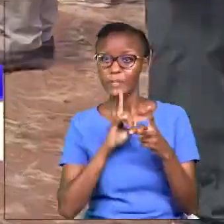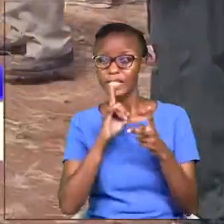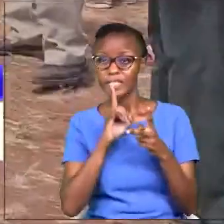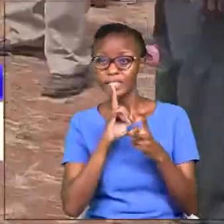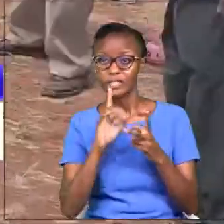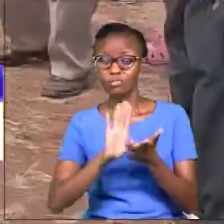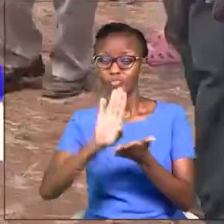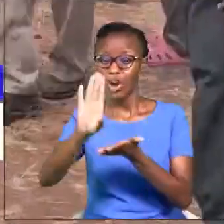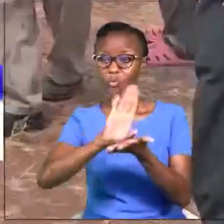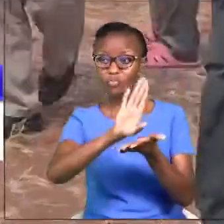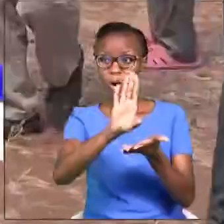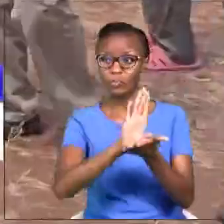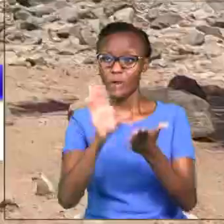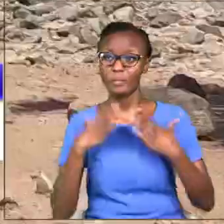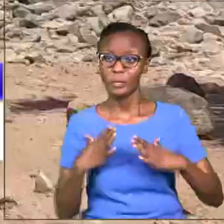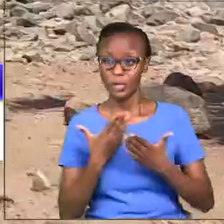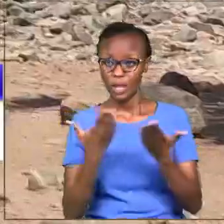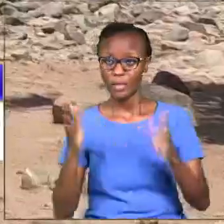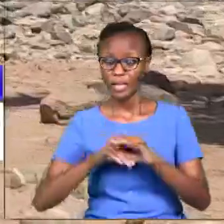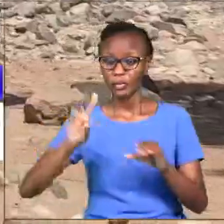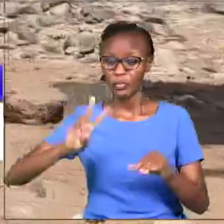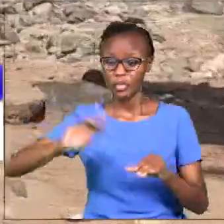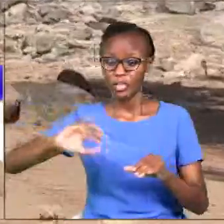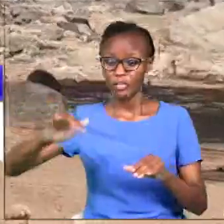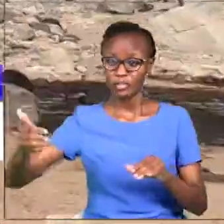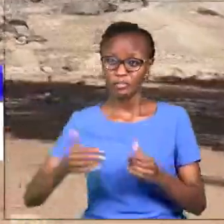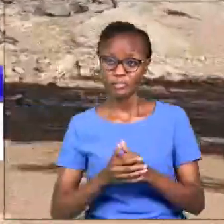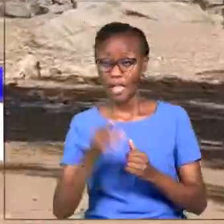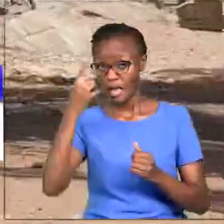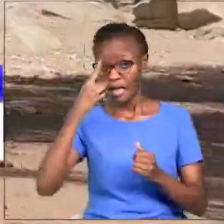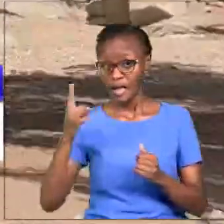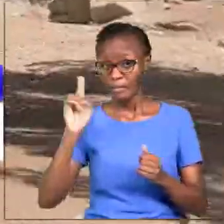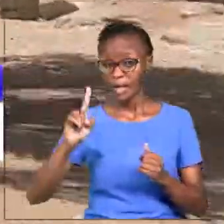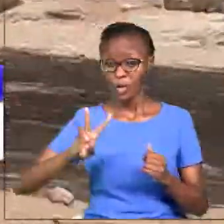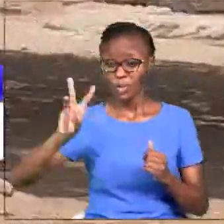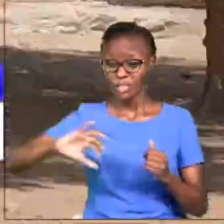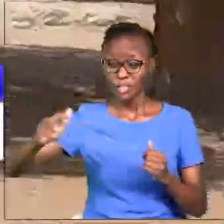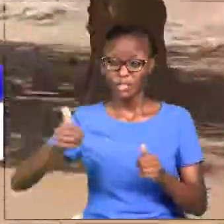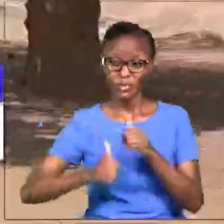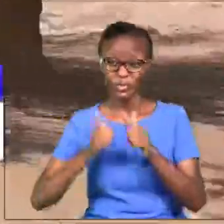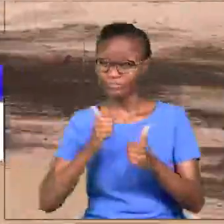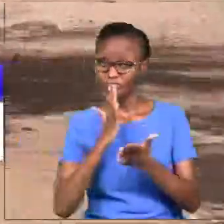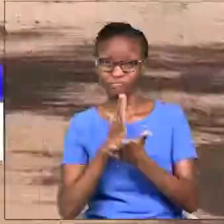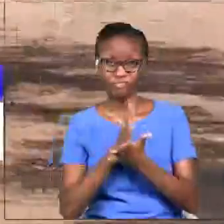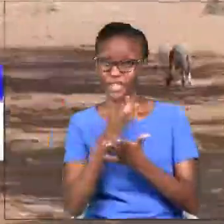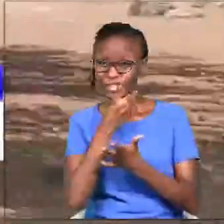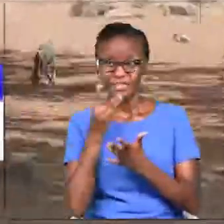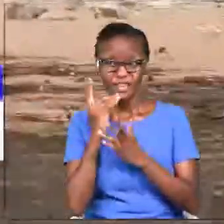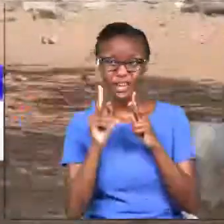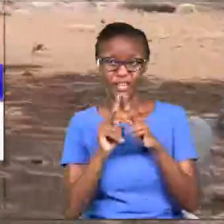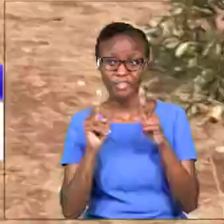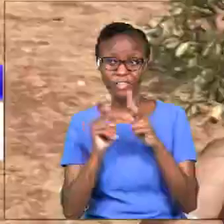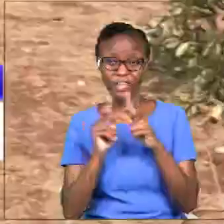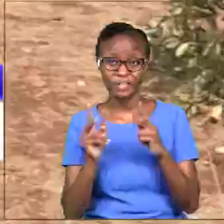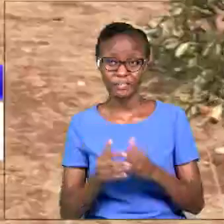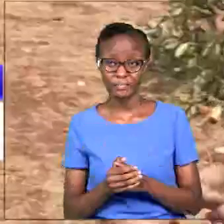vulnerable households in 10 locations in Wajir County. Wajir County is among the worst hit by drought and is currently in the alarm